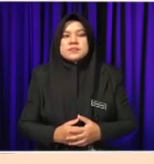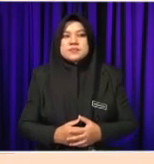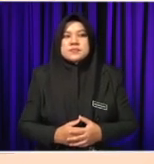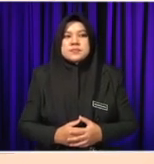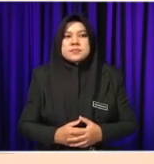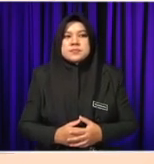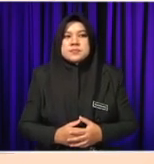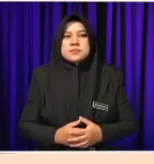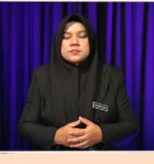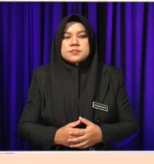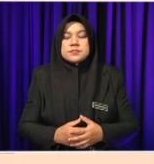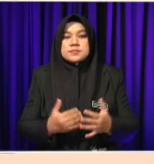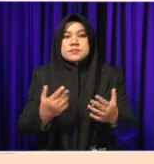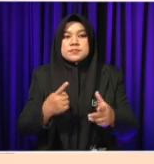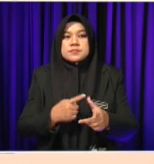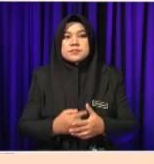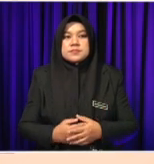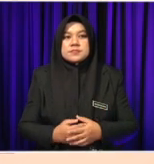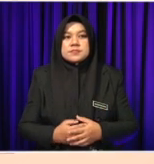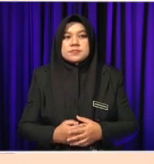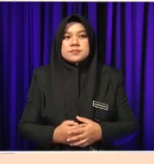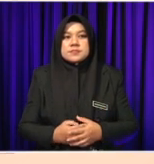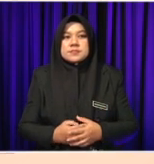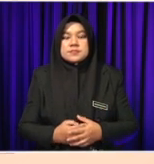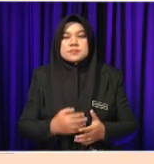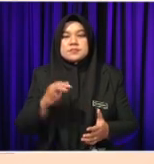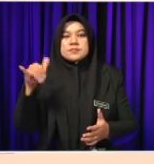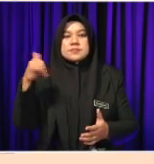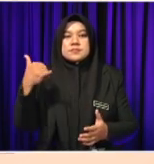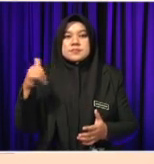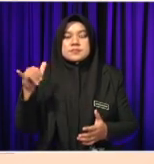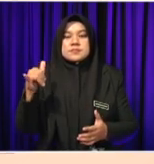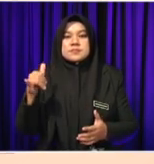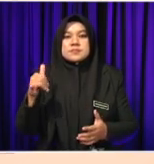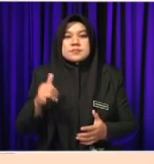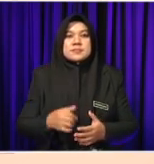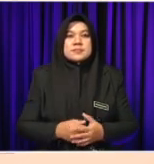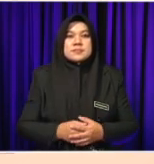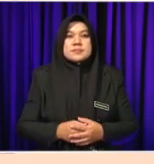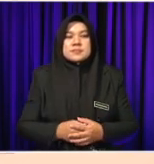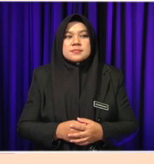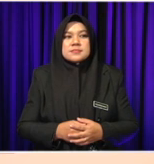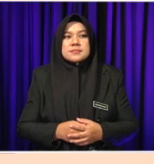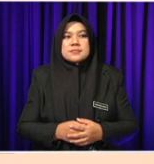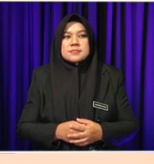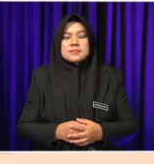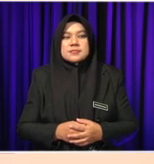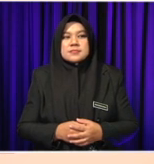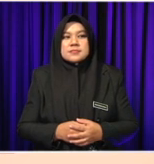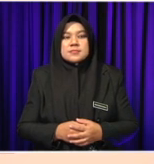the wheel, Shafika. All right, next we have yellow. Yellow color in the house. So yellow